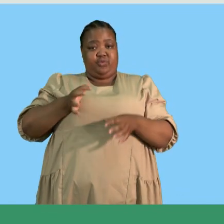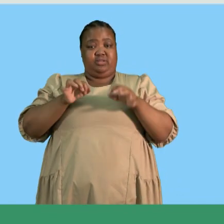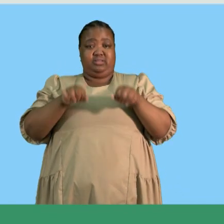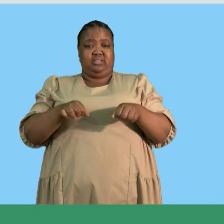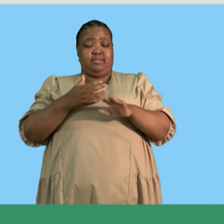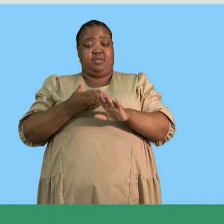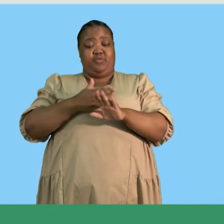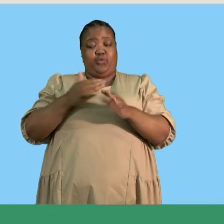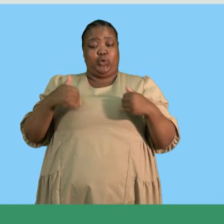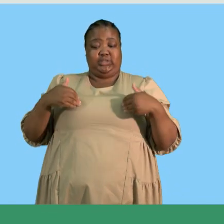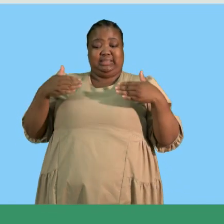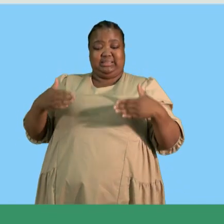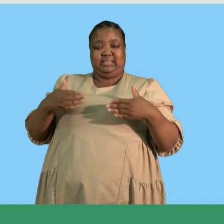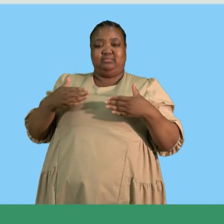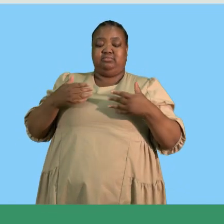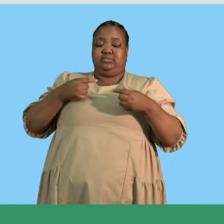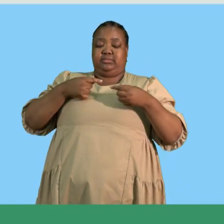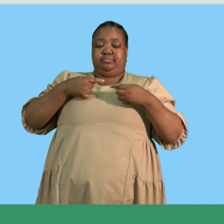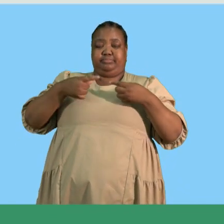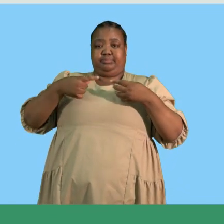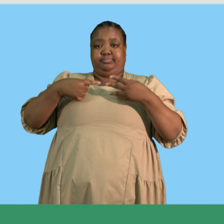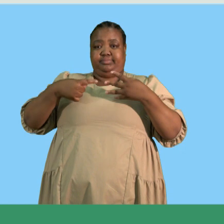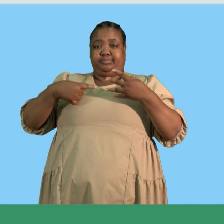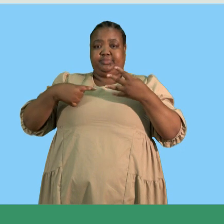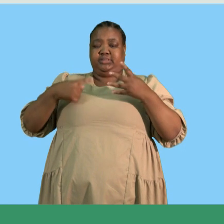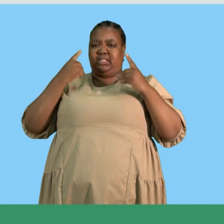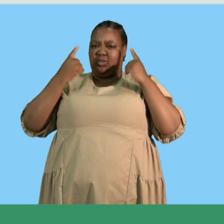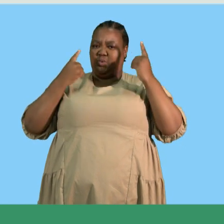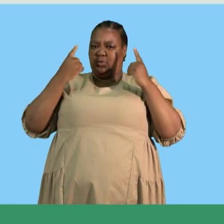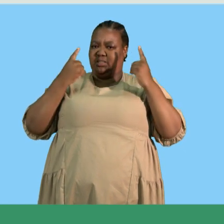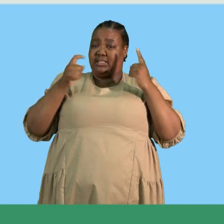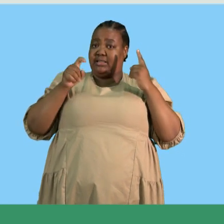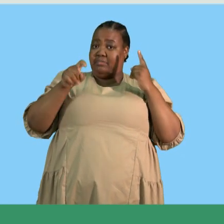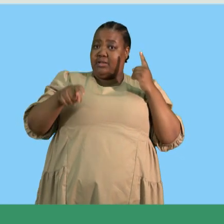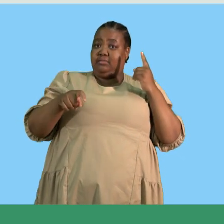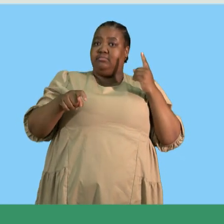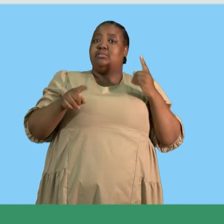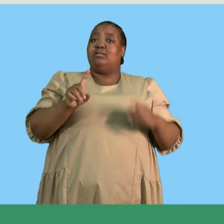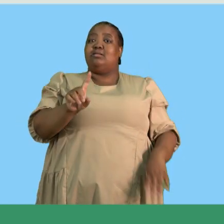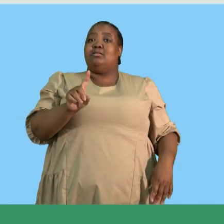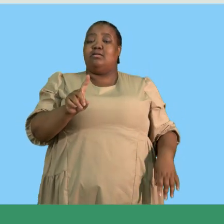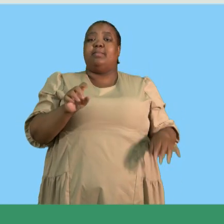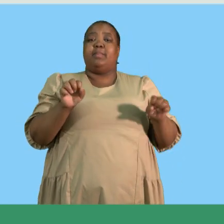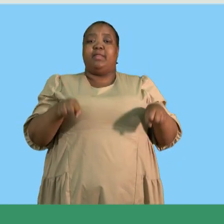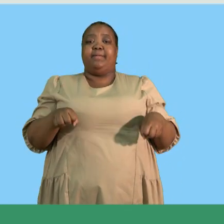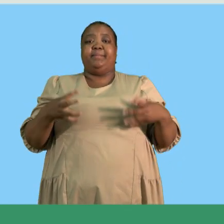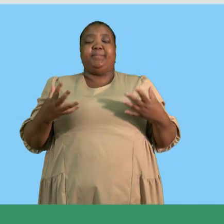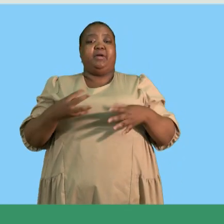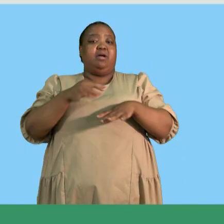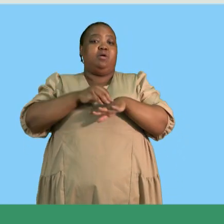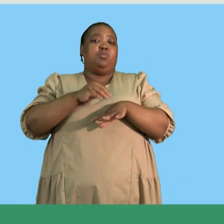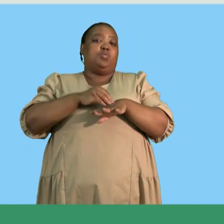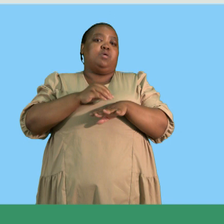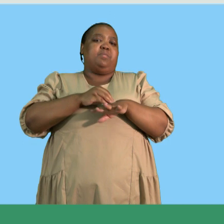that, there are also a few more things that you need to consider. Then you might also have